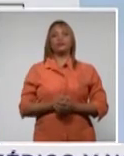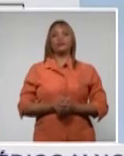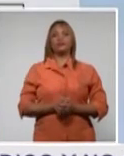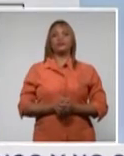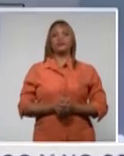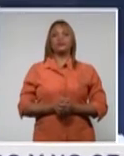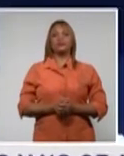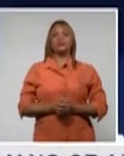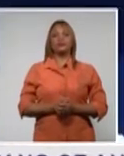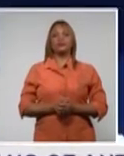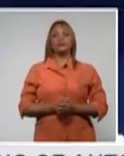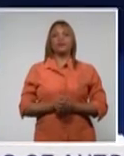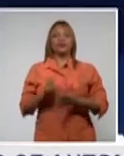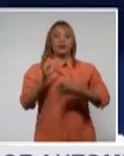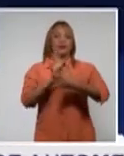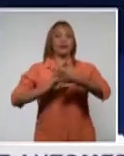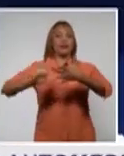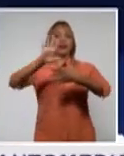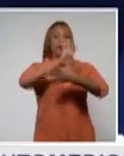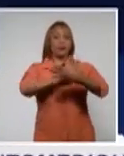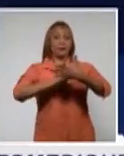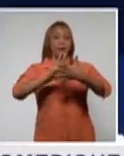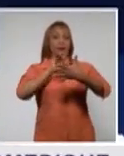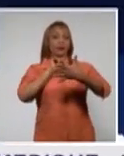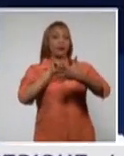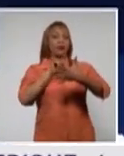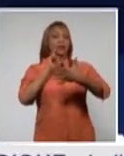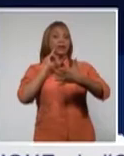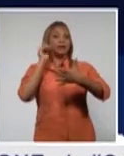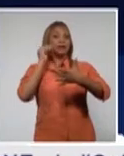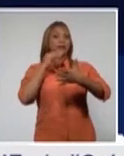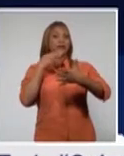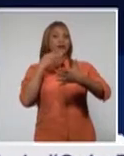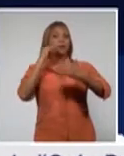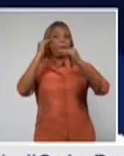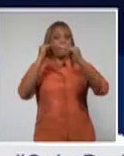The region of the Americas, which accounts for